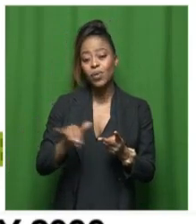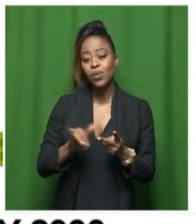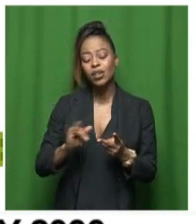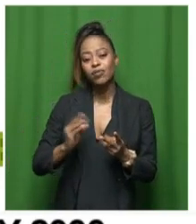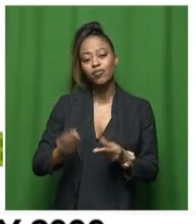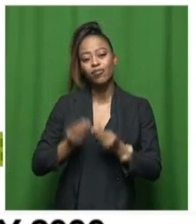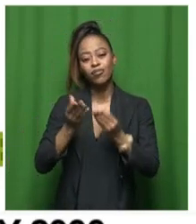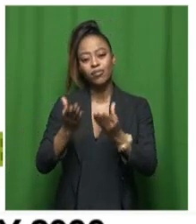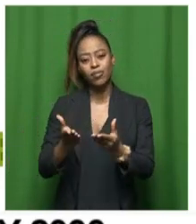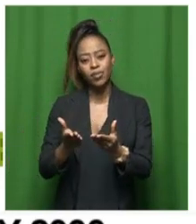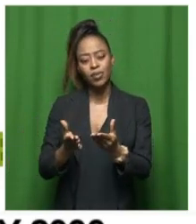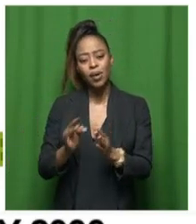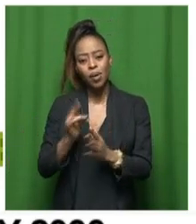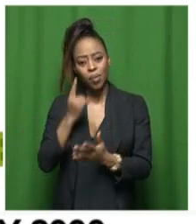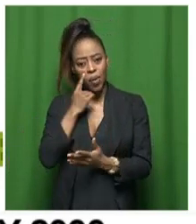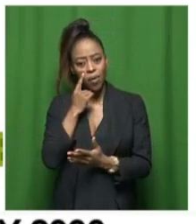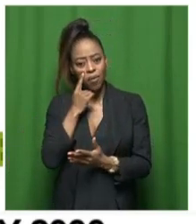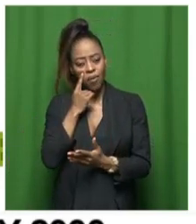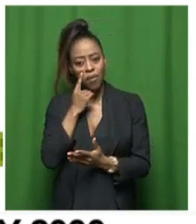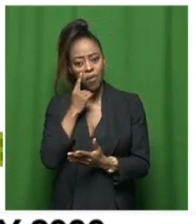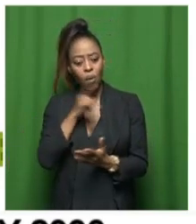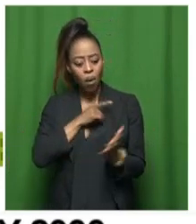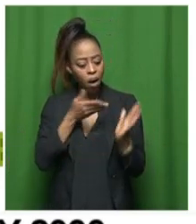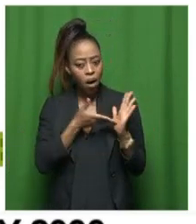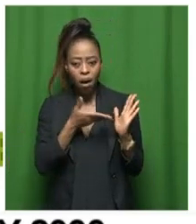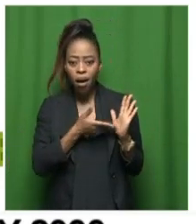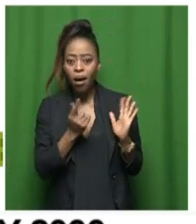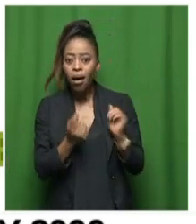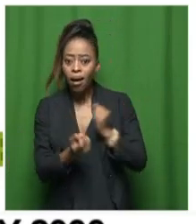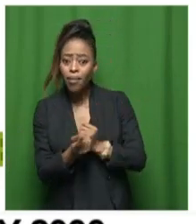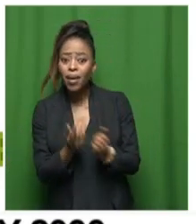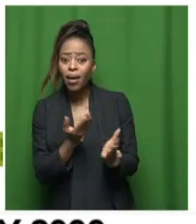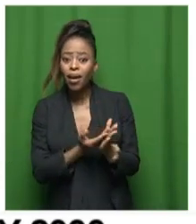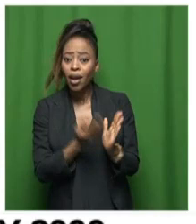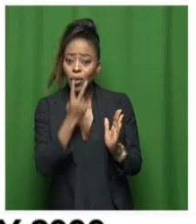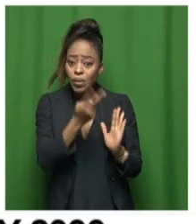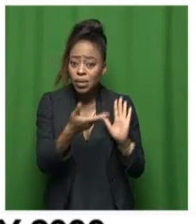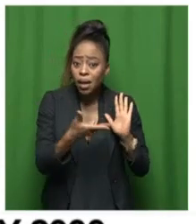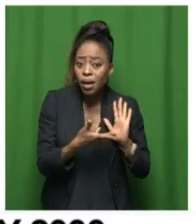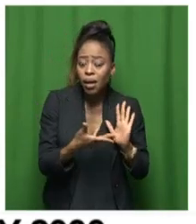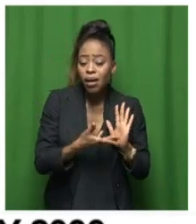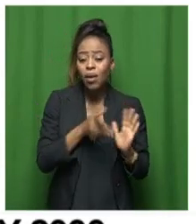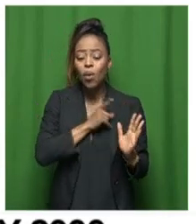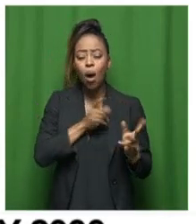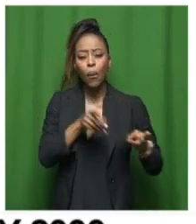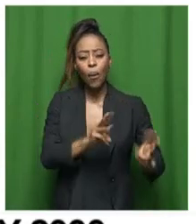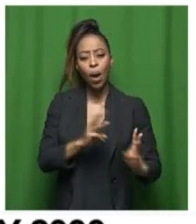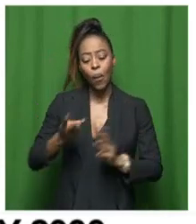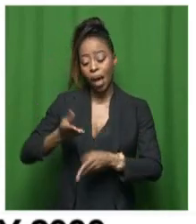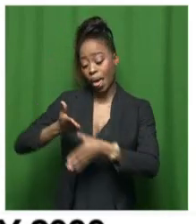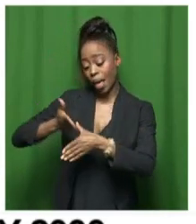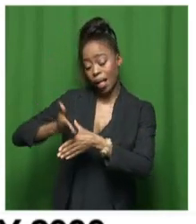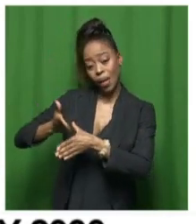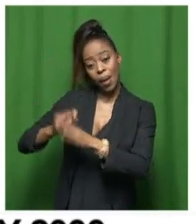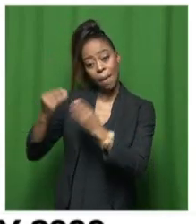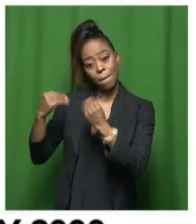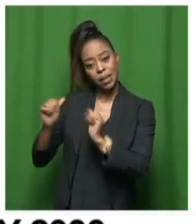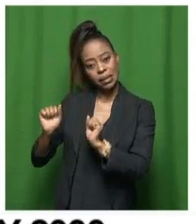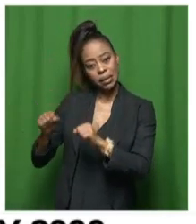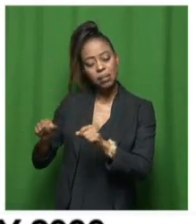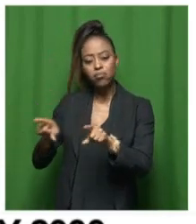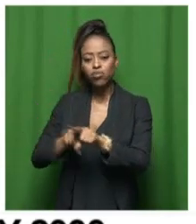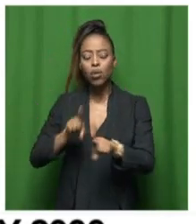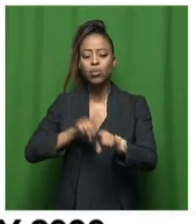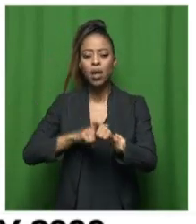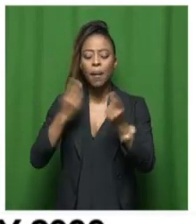provide tangible proof points that it is indeed possible to find ways of still operating as a business, but at the